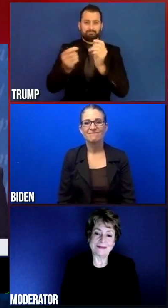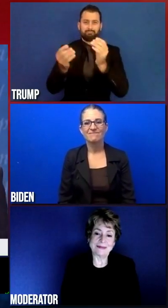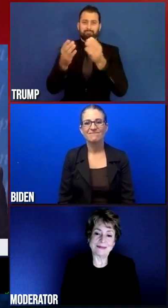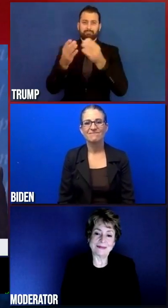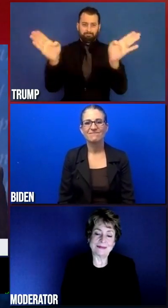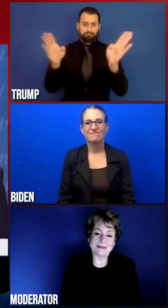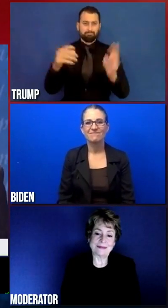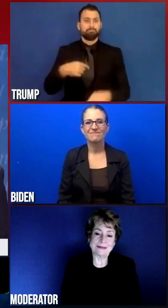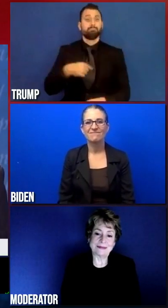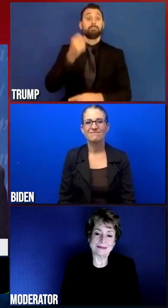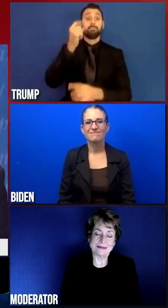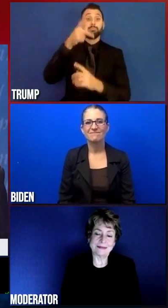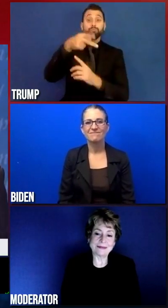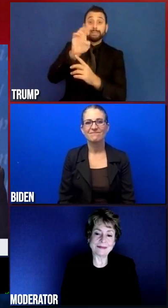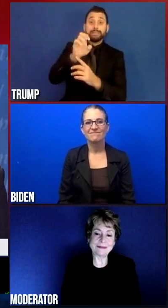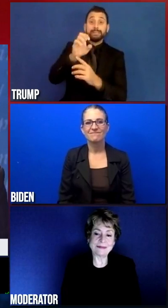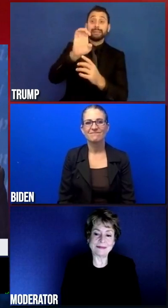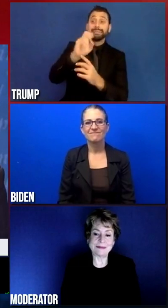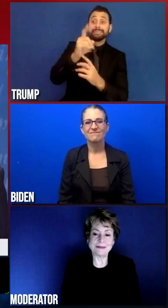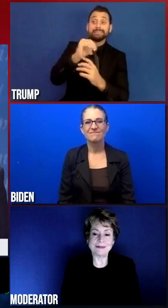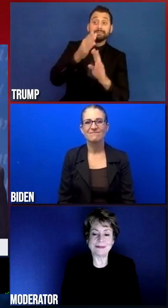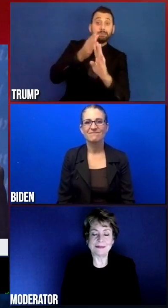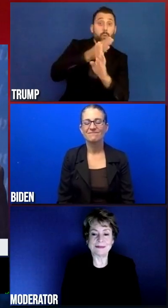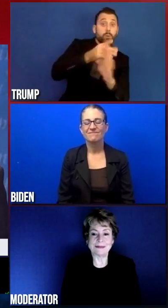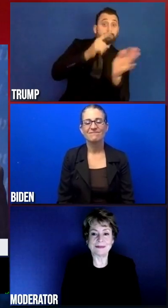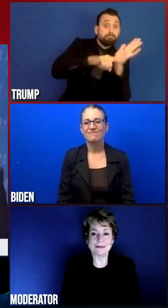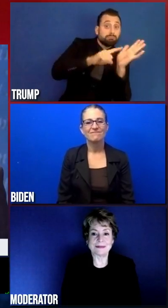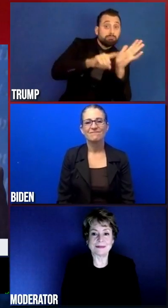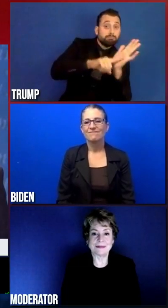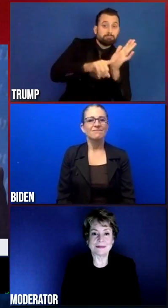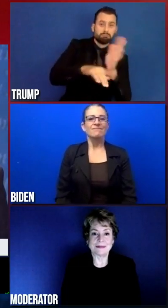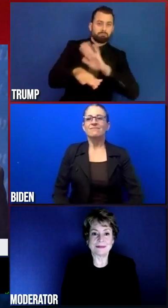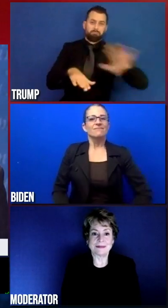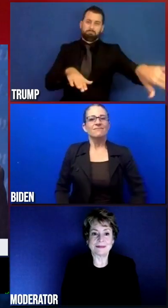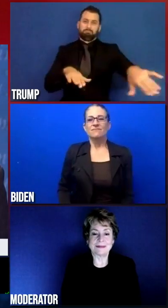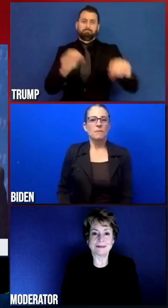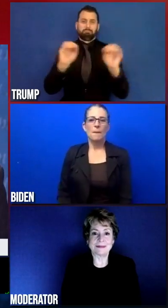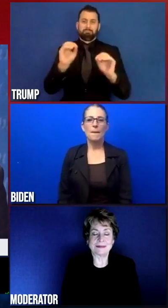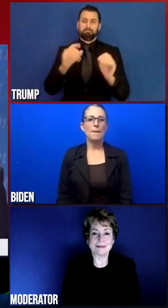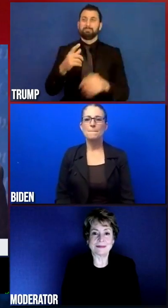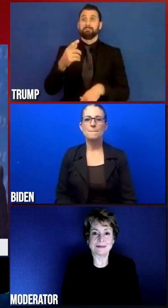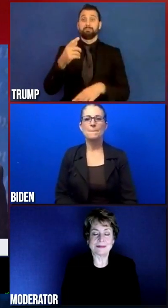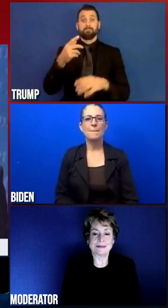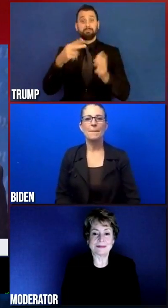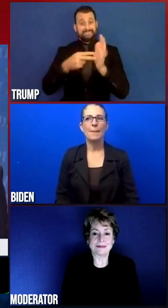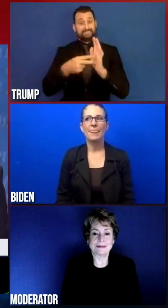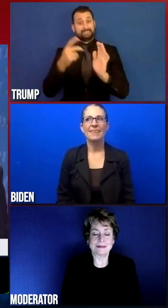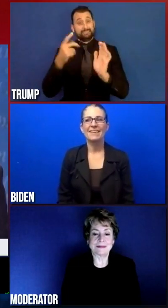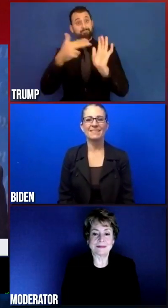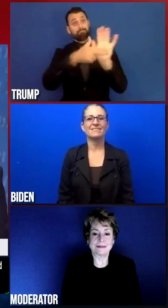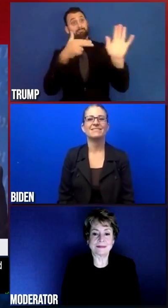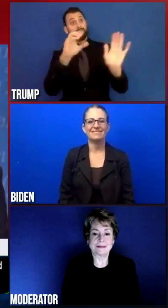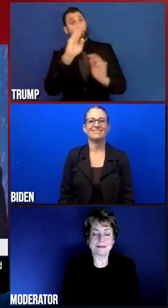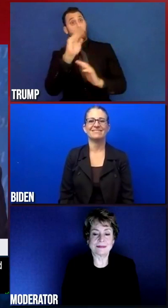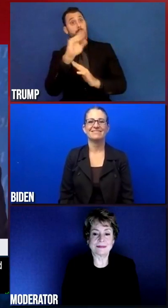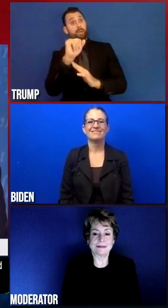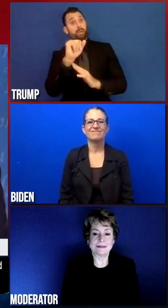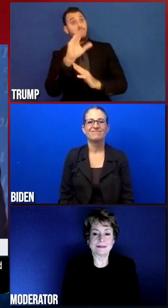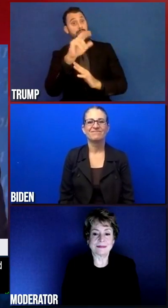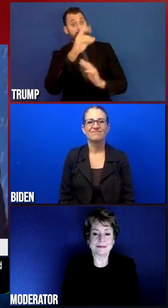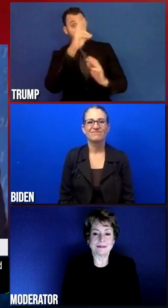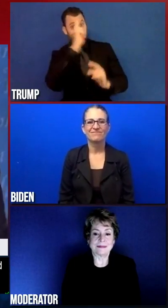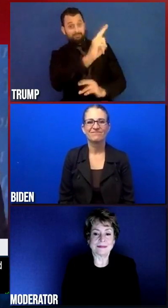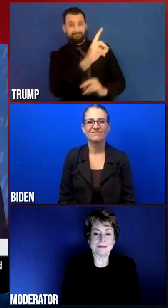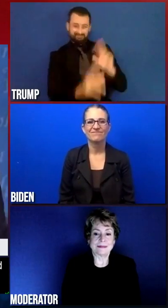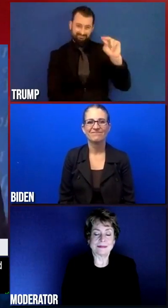that destroyed that. They shouldn't even call it Obamacare. Then I had a choice to make. Do I let my people run it really well or